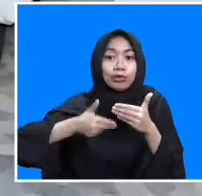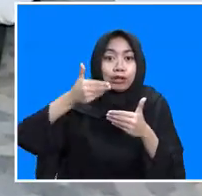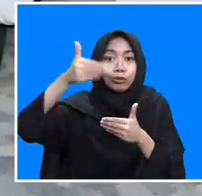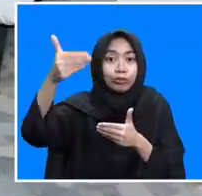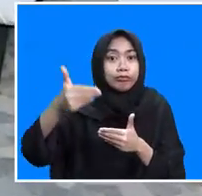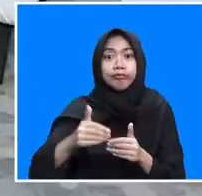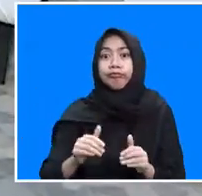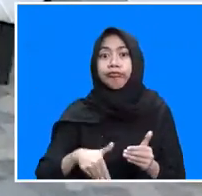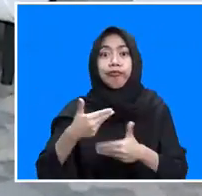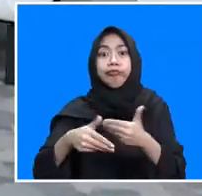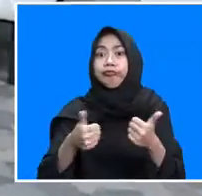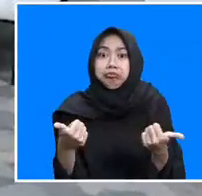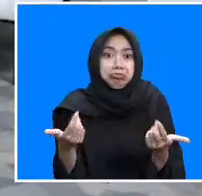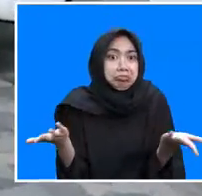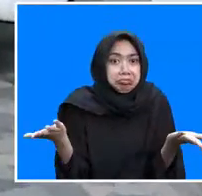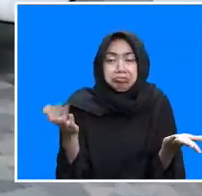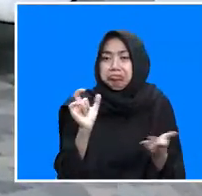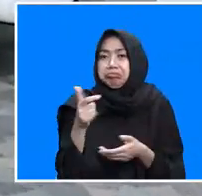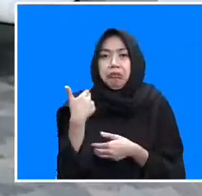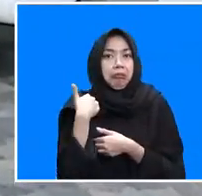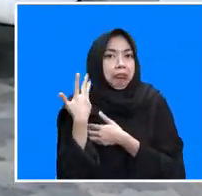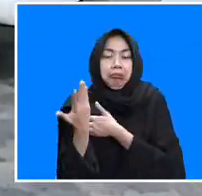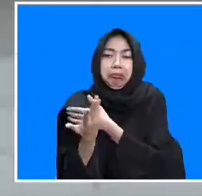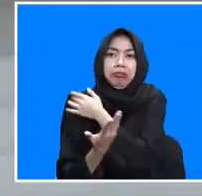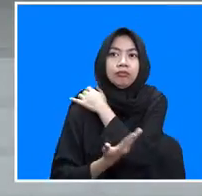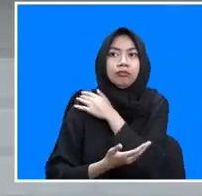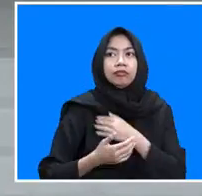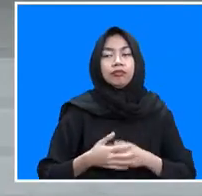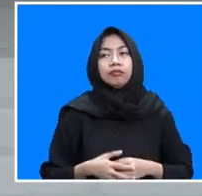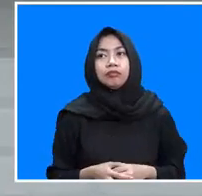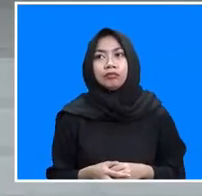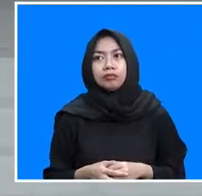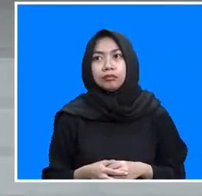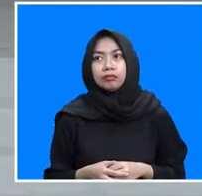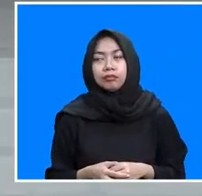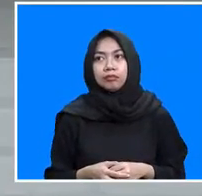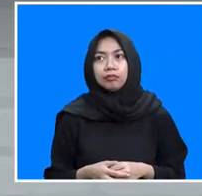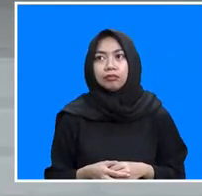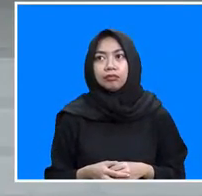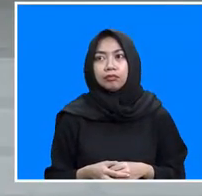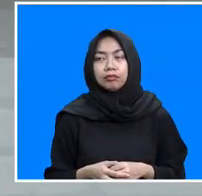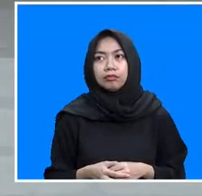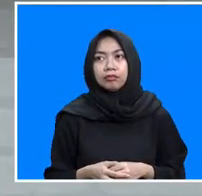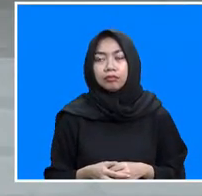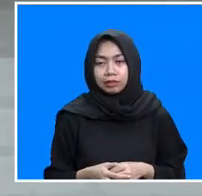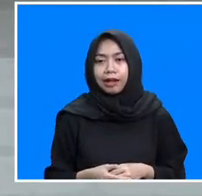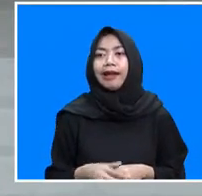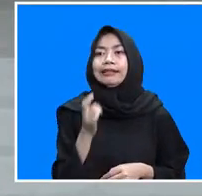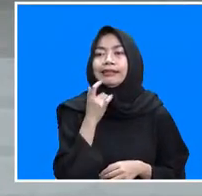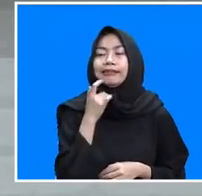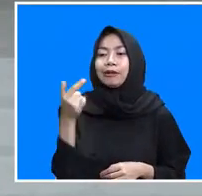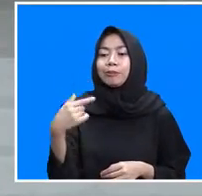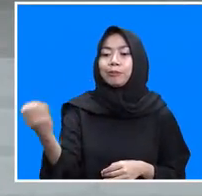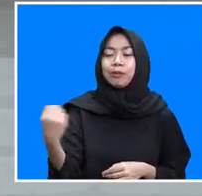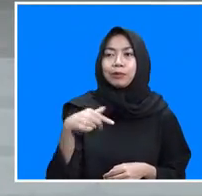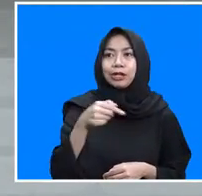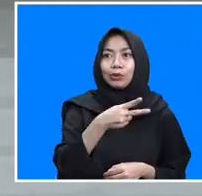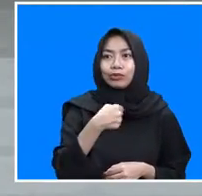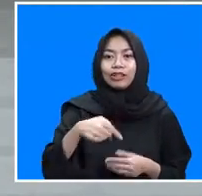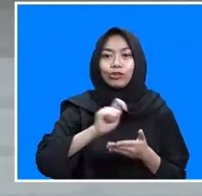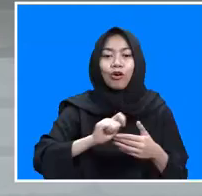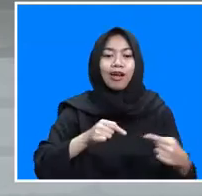future? Mm. Also, I like the idea that and it reminds me of what we're doing in Indonesia, the connecting